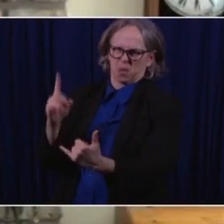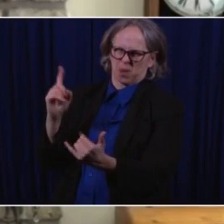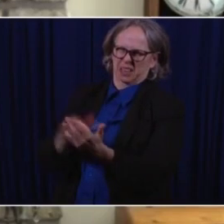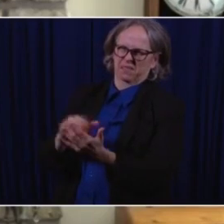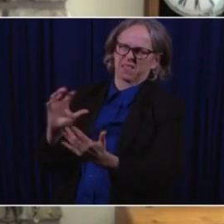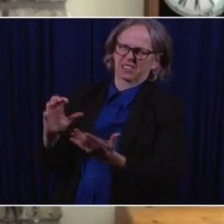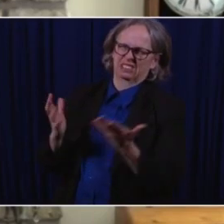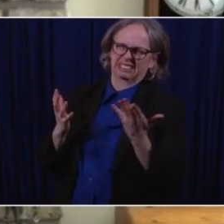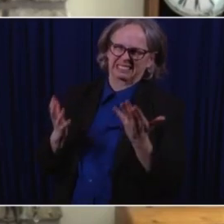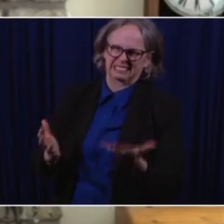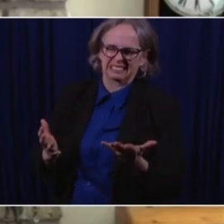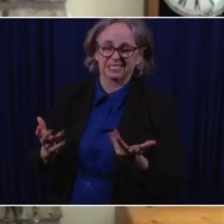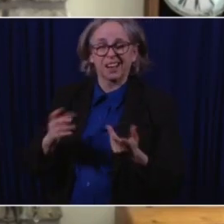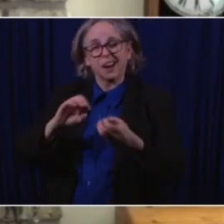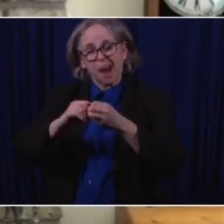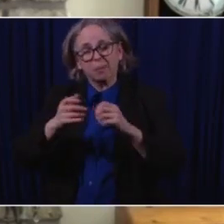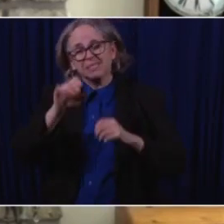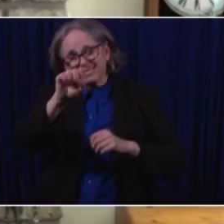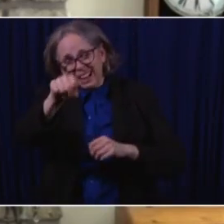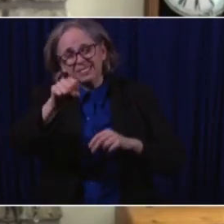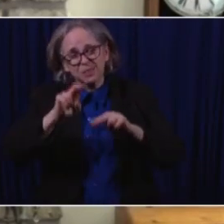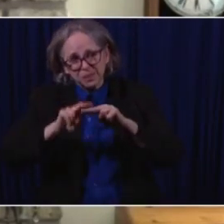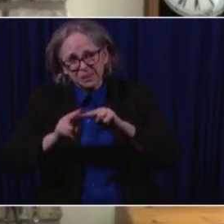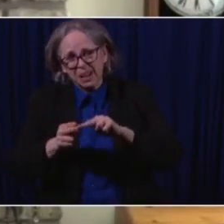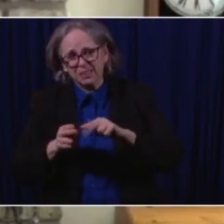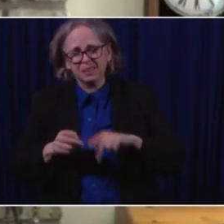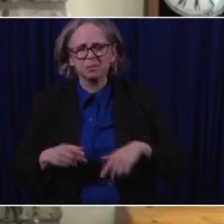get better.